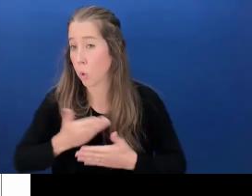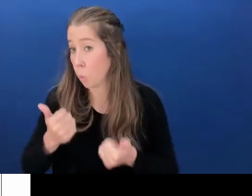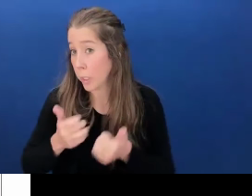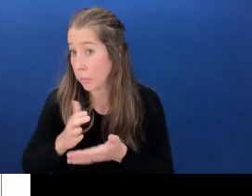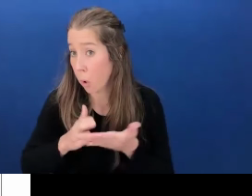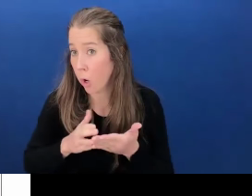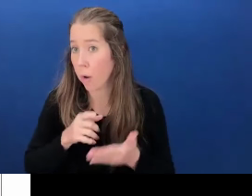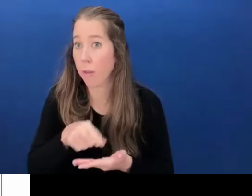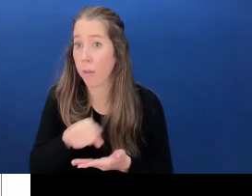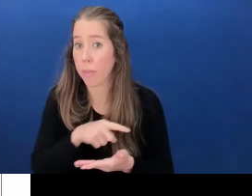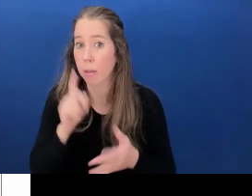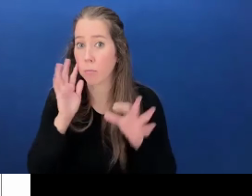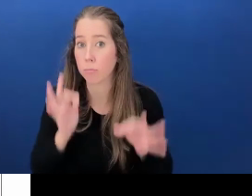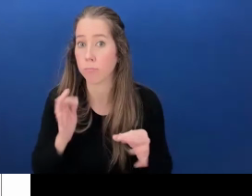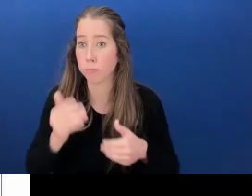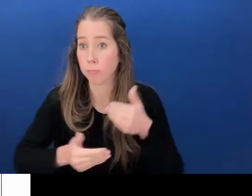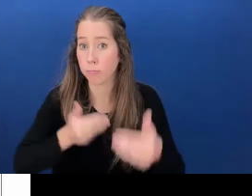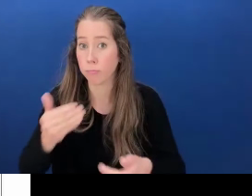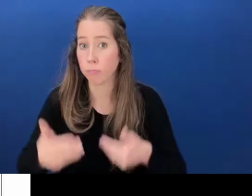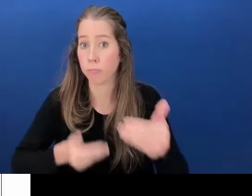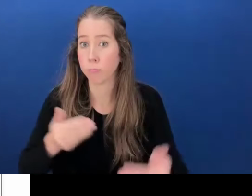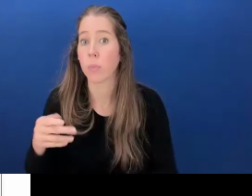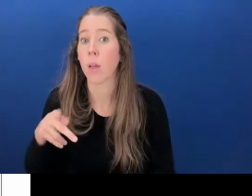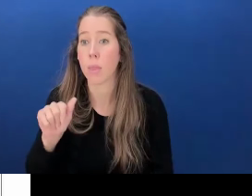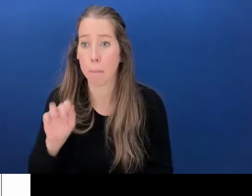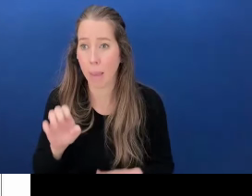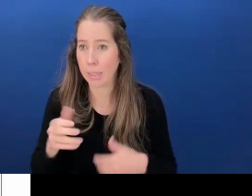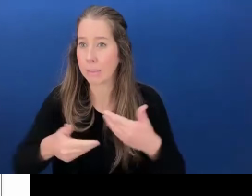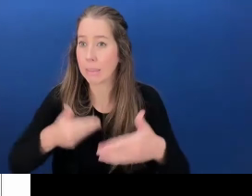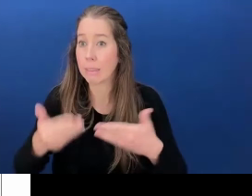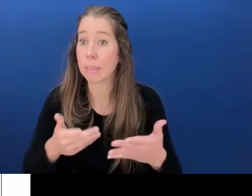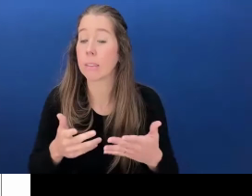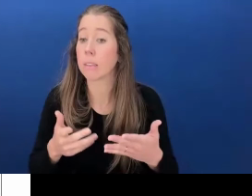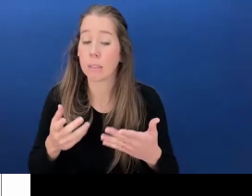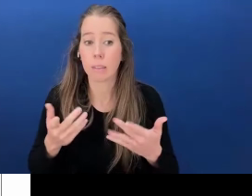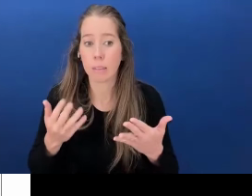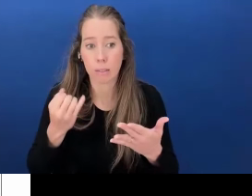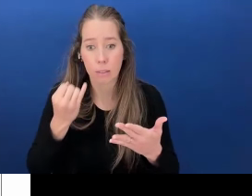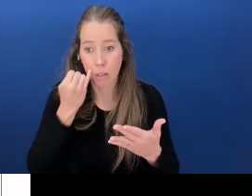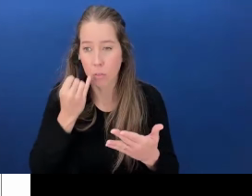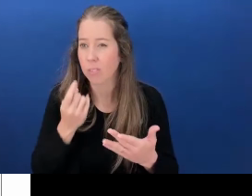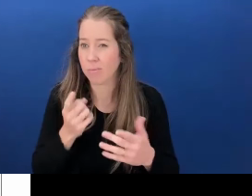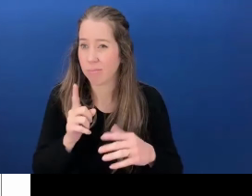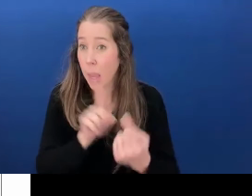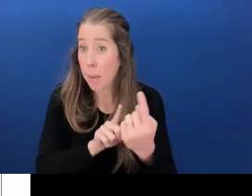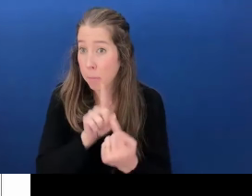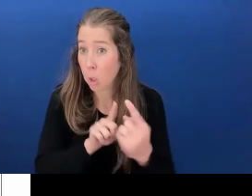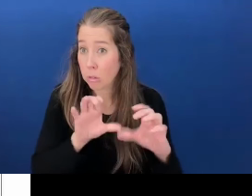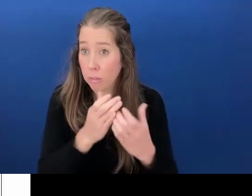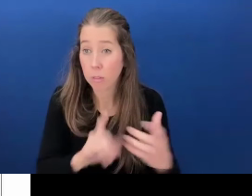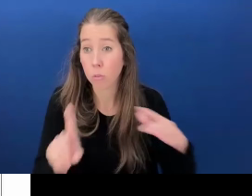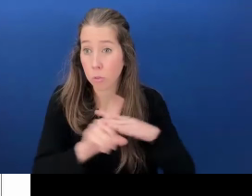they really determine the pace of this class. So they don't come in for class like if they're doing an in-person course and they show up to